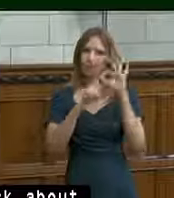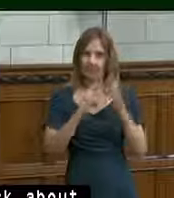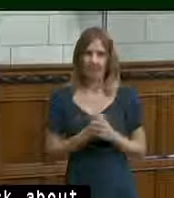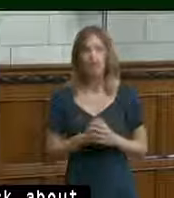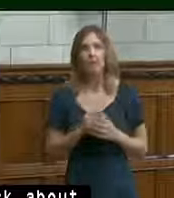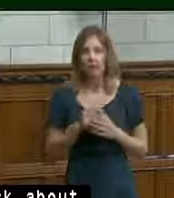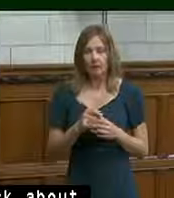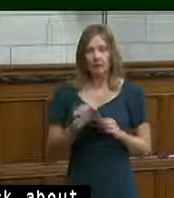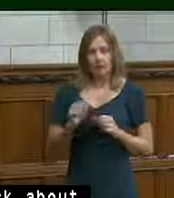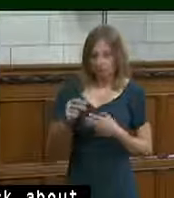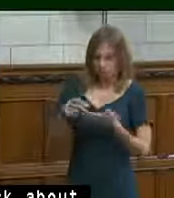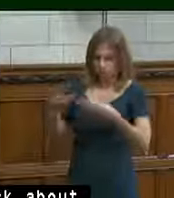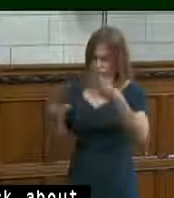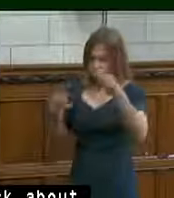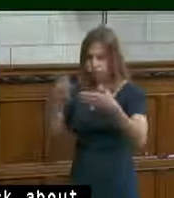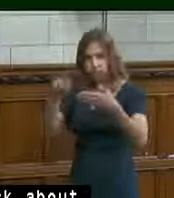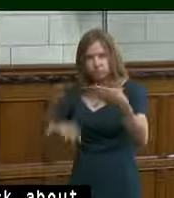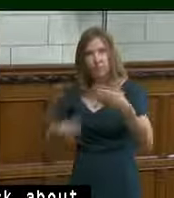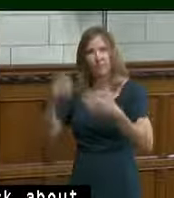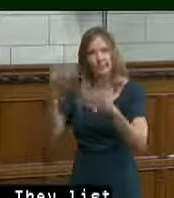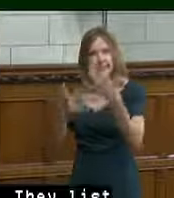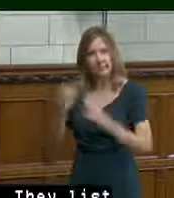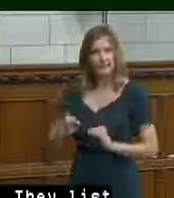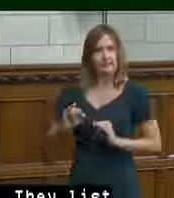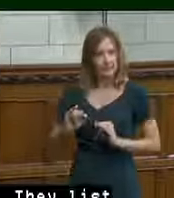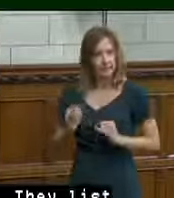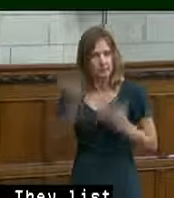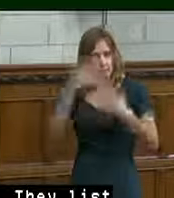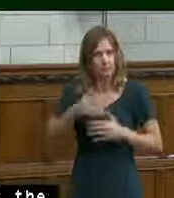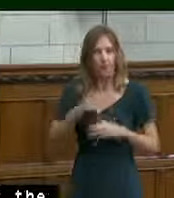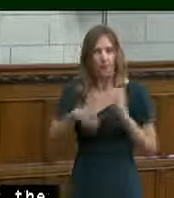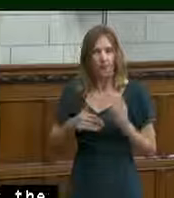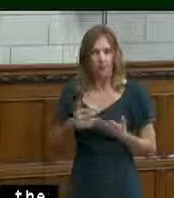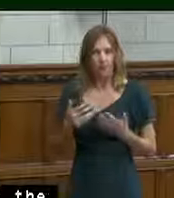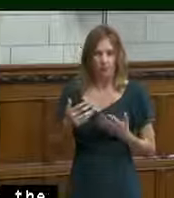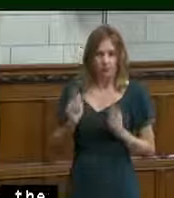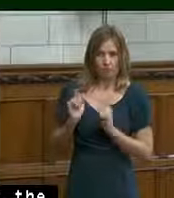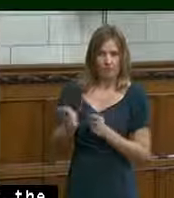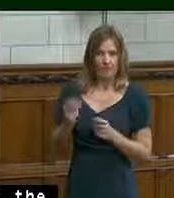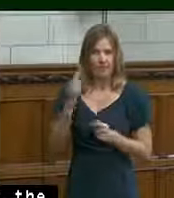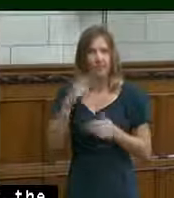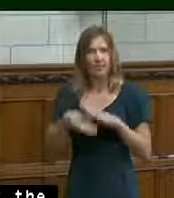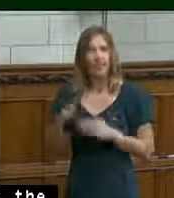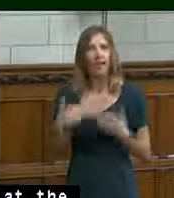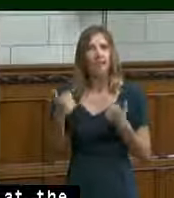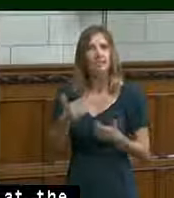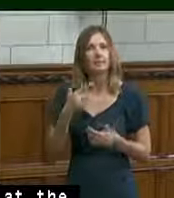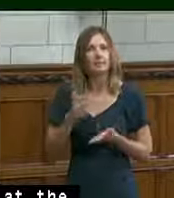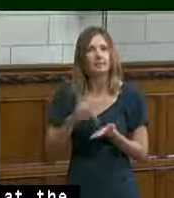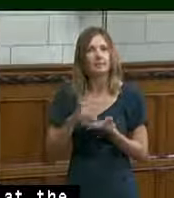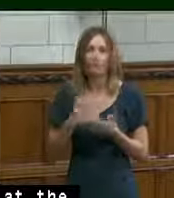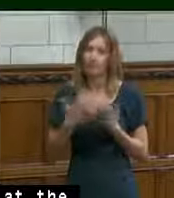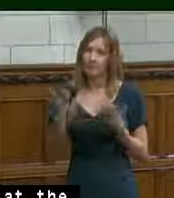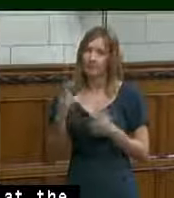experience of deaf people at their local health centres. 57% of people who are deaf said they felt unclear about their health